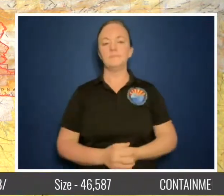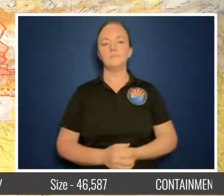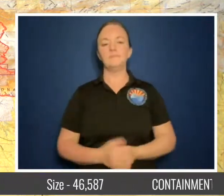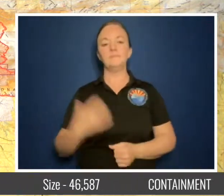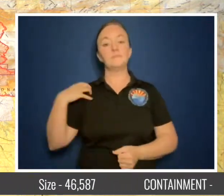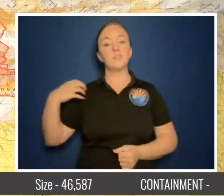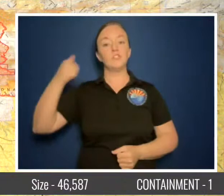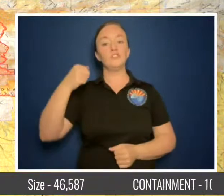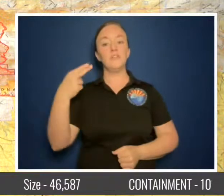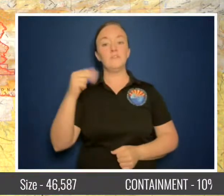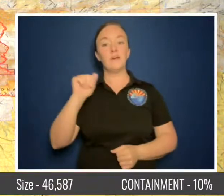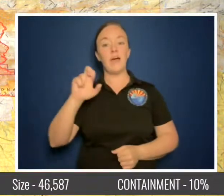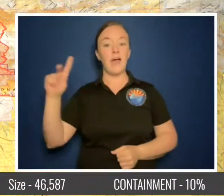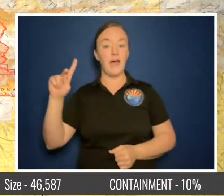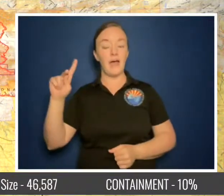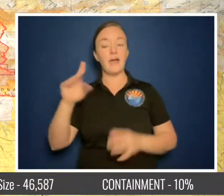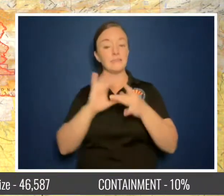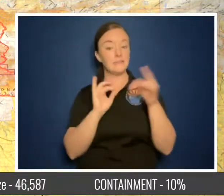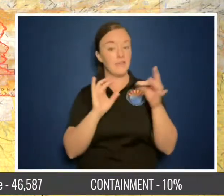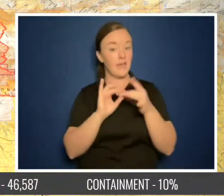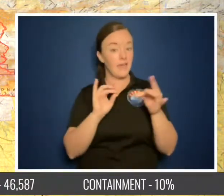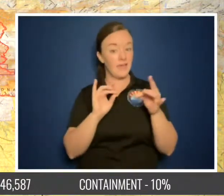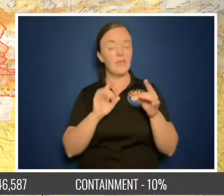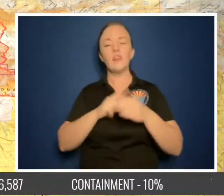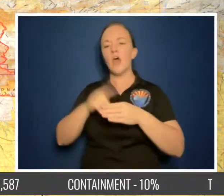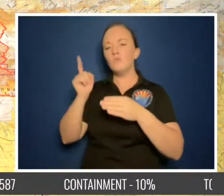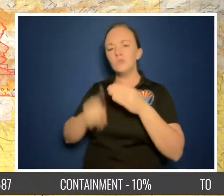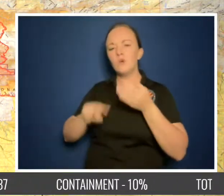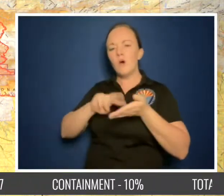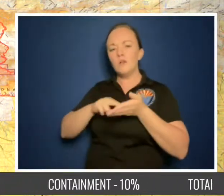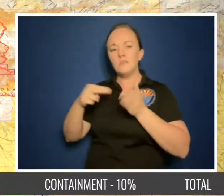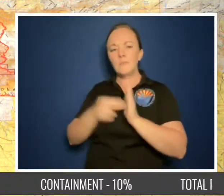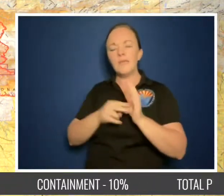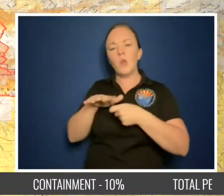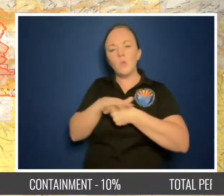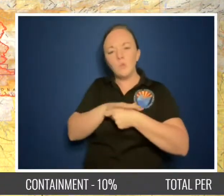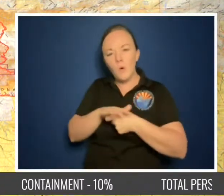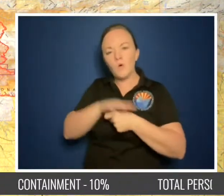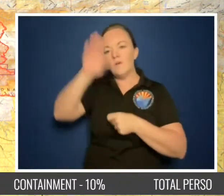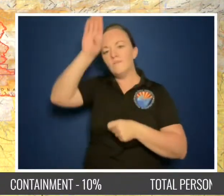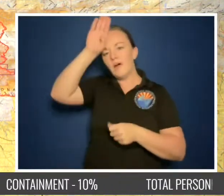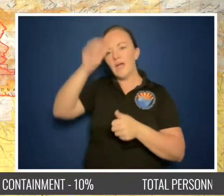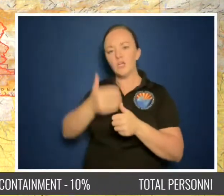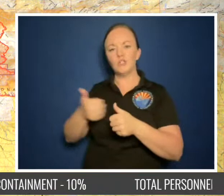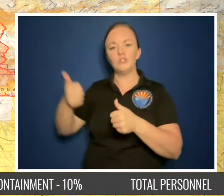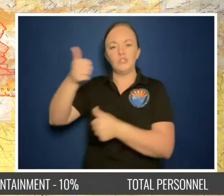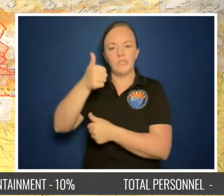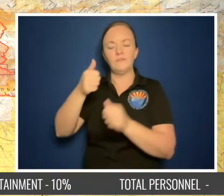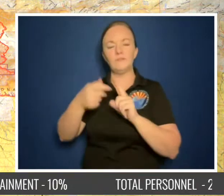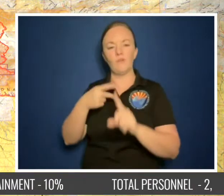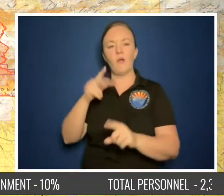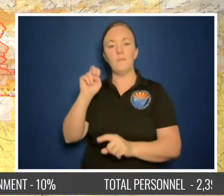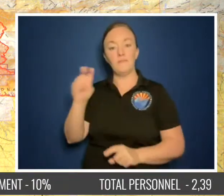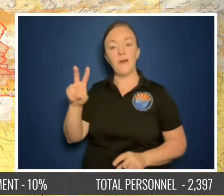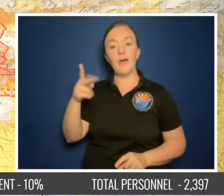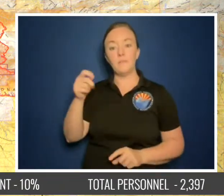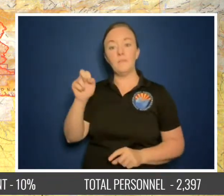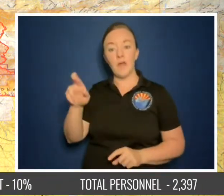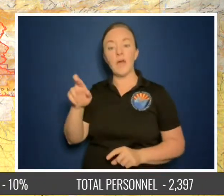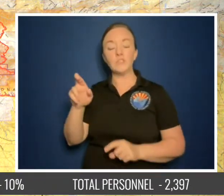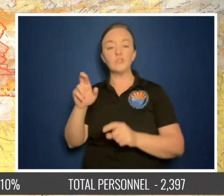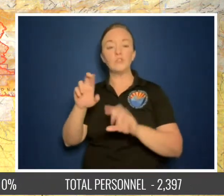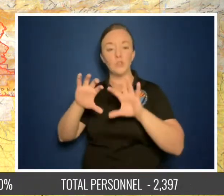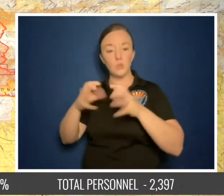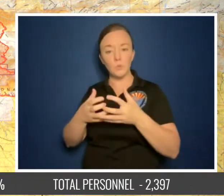had local battalion chiefs, local assistant chiefs from the Nevada-Yuba Placer unit integrally involved in the command of